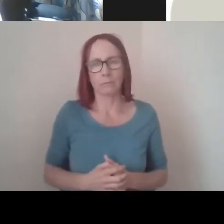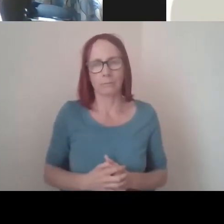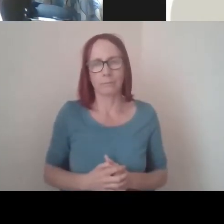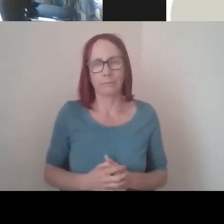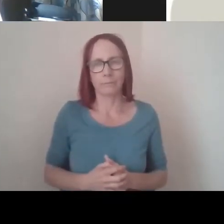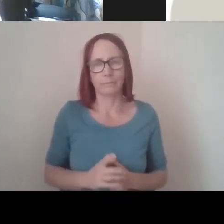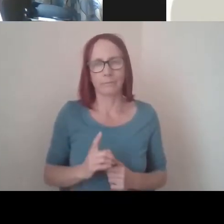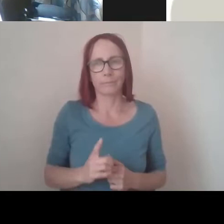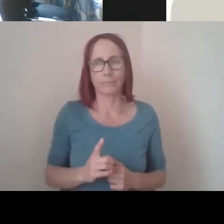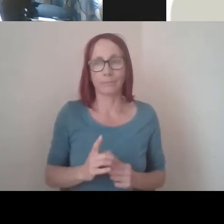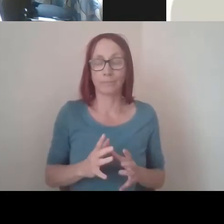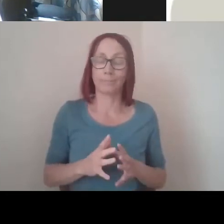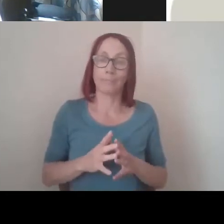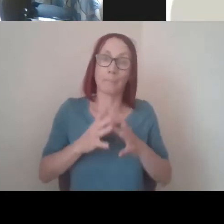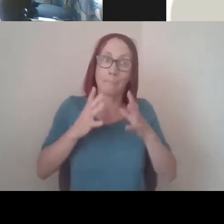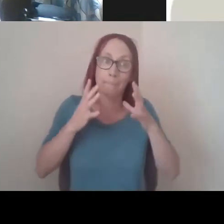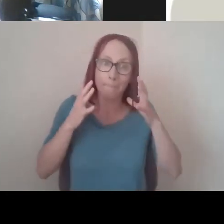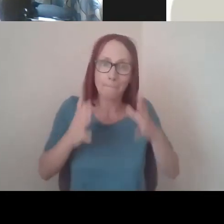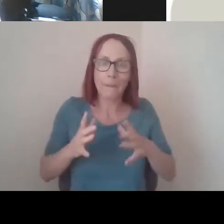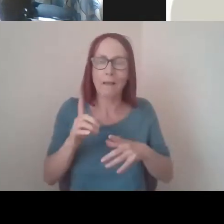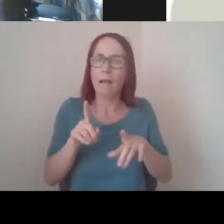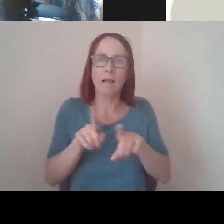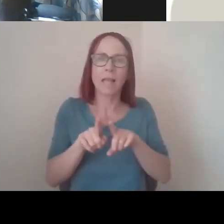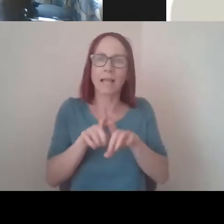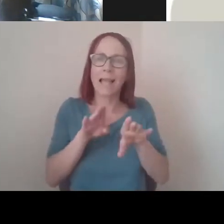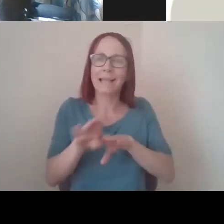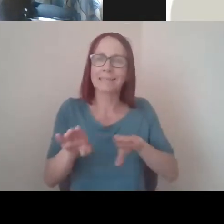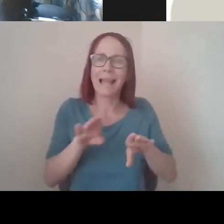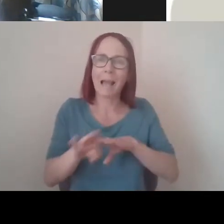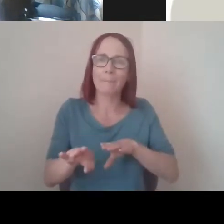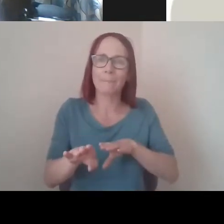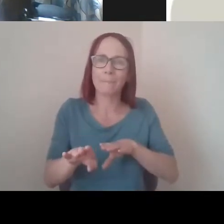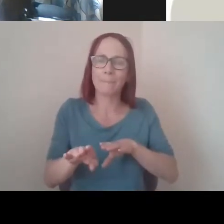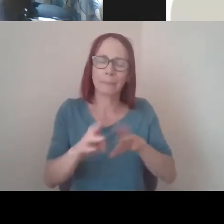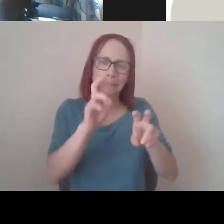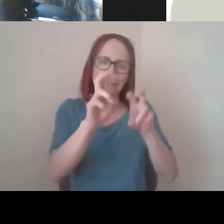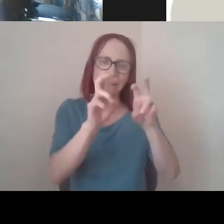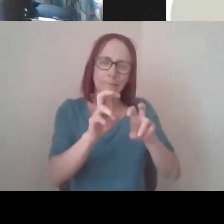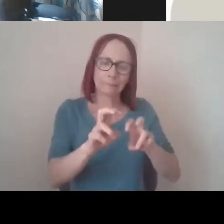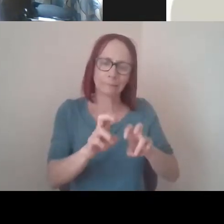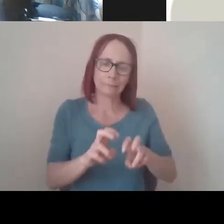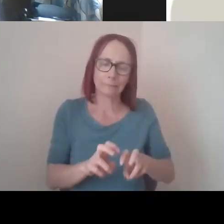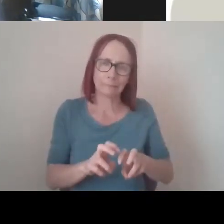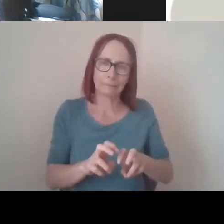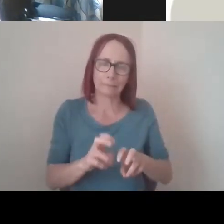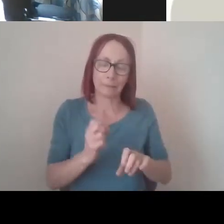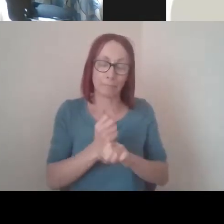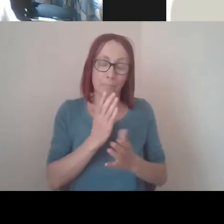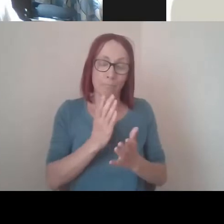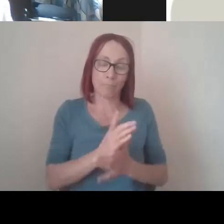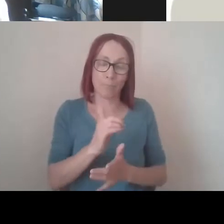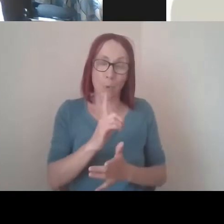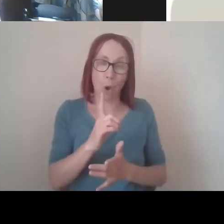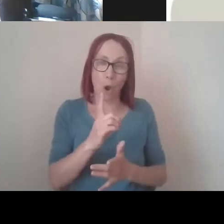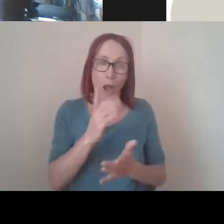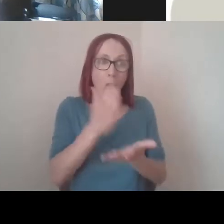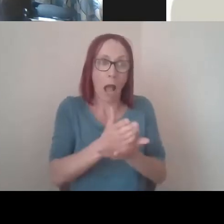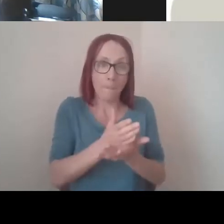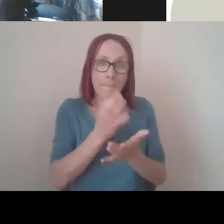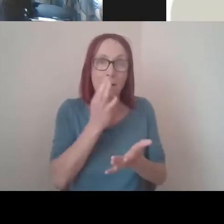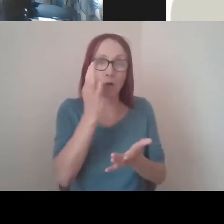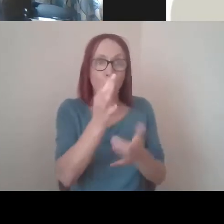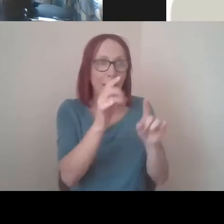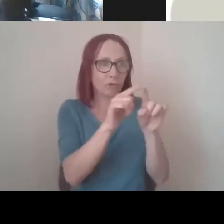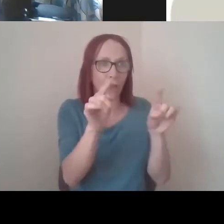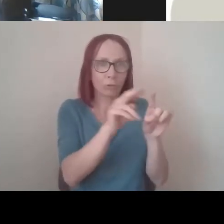the big thing is, I guess it's like doing an exam. When you're filling in the paper, read the questions, answer what